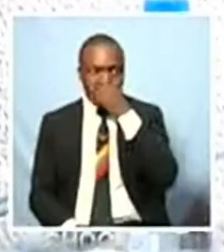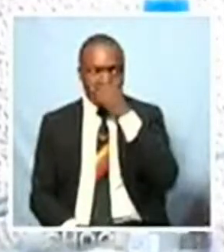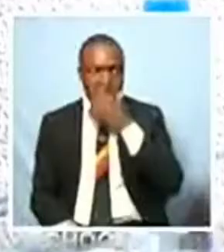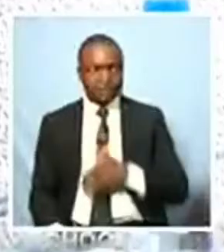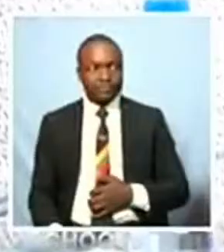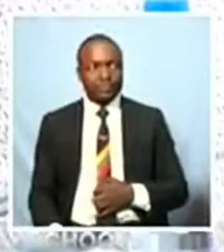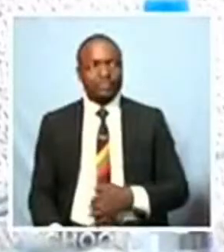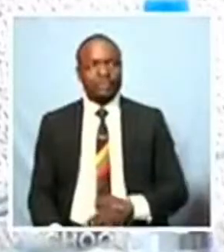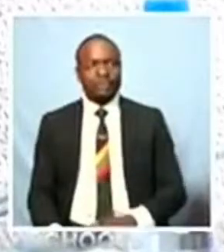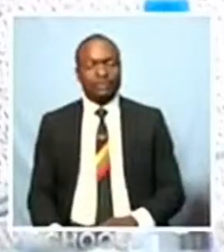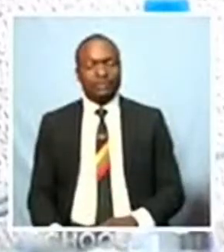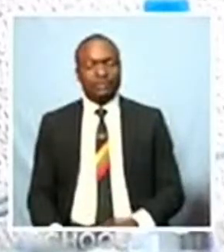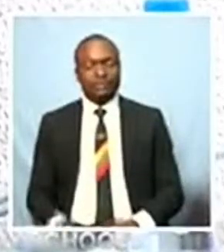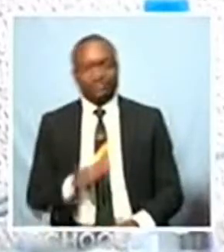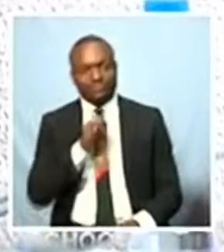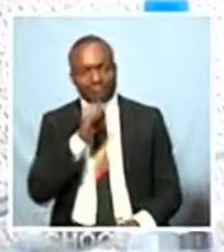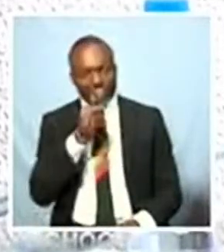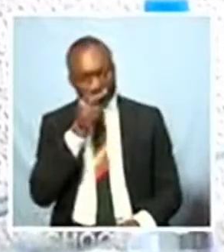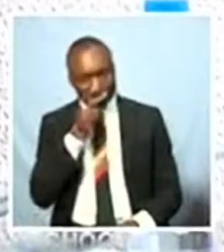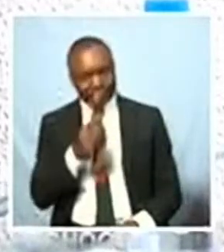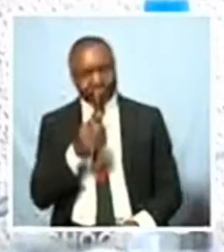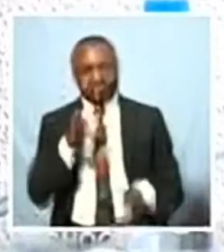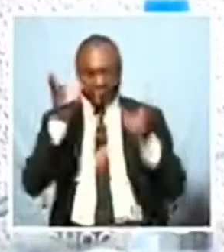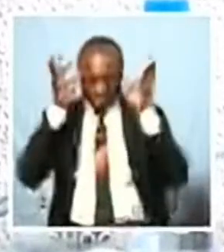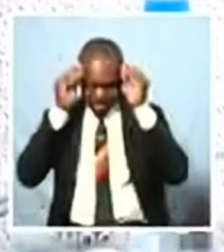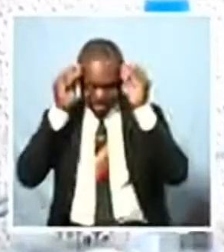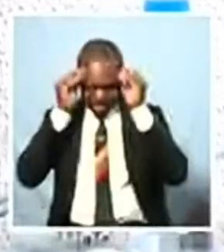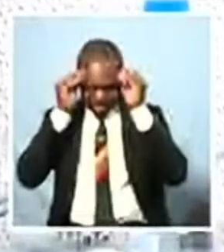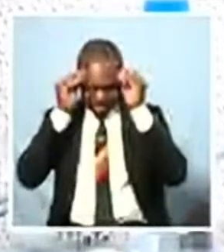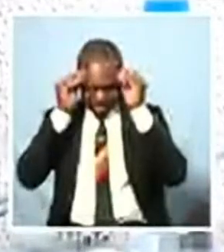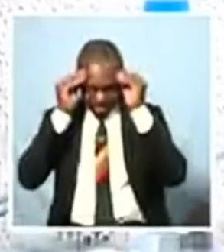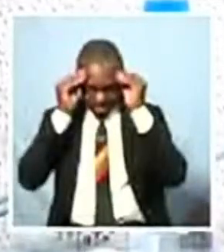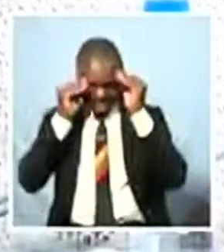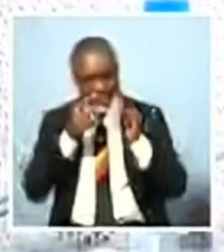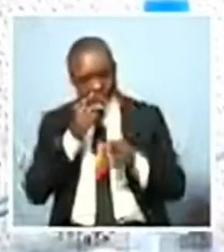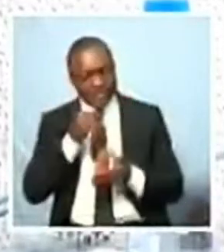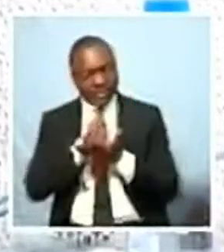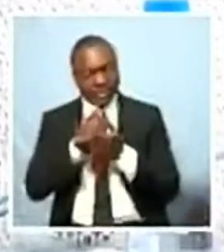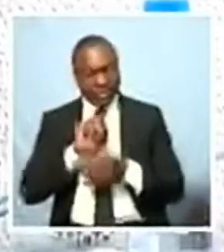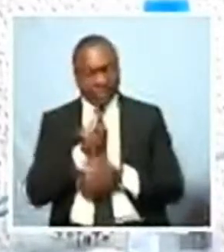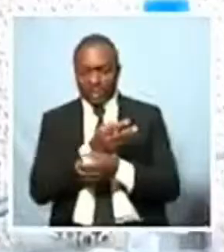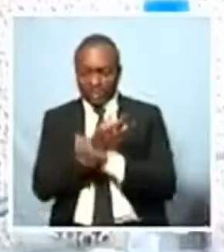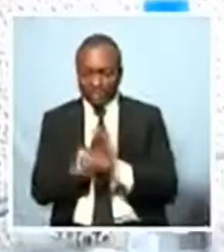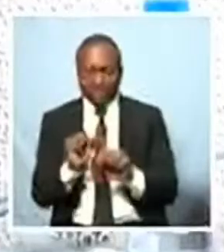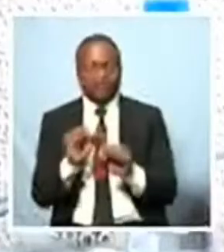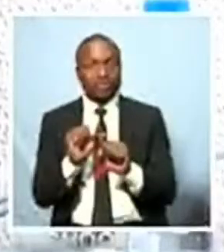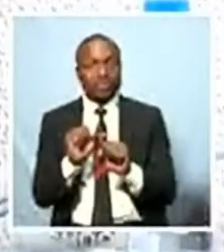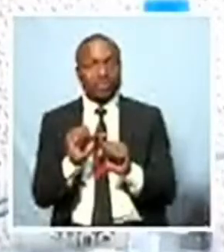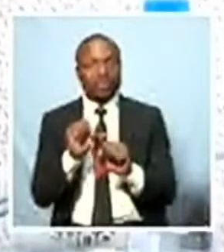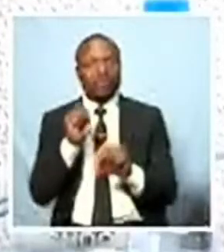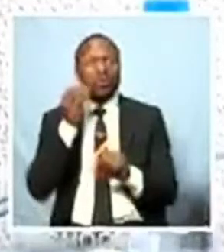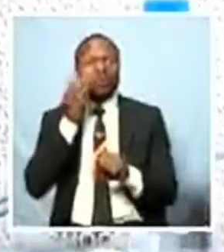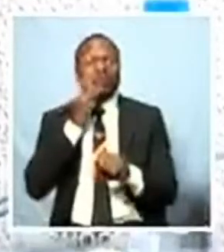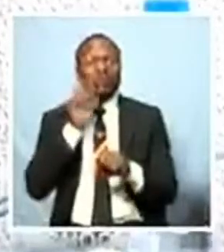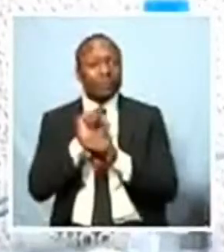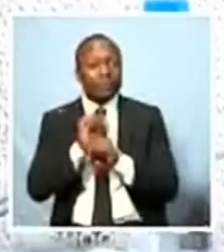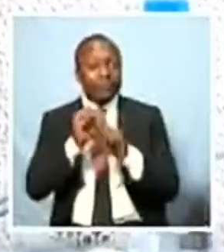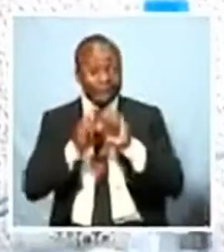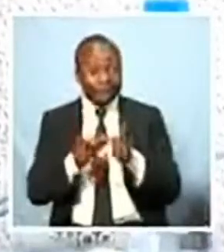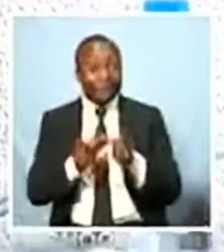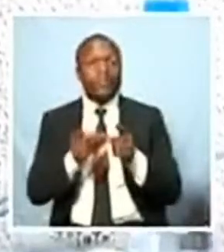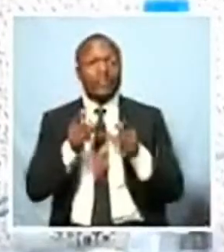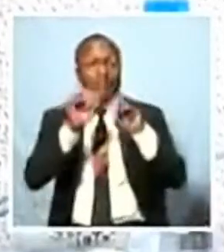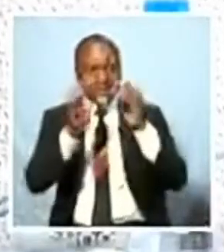not competent enough to help us deal with the homework, but the teachers had access to